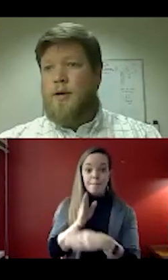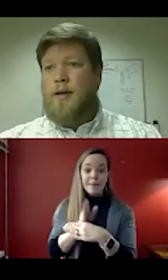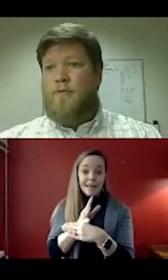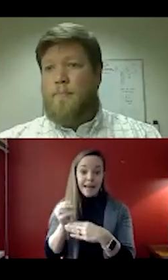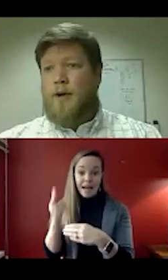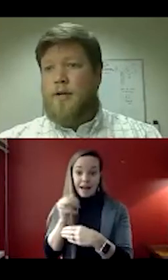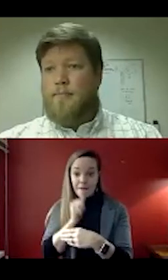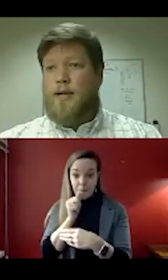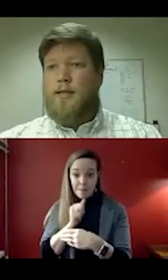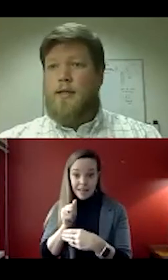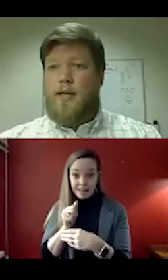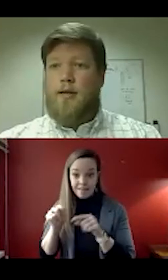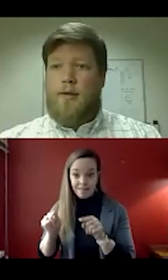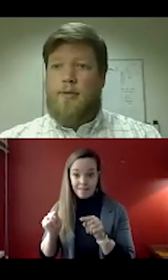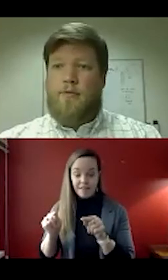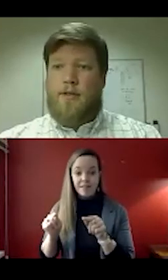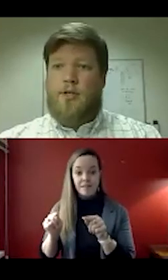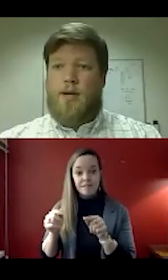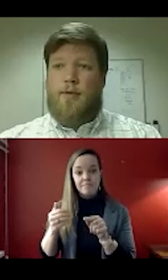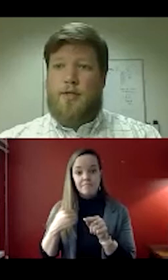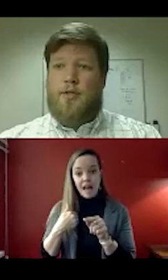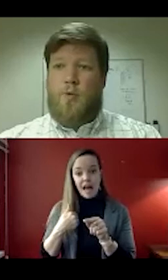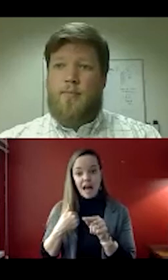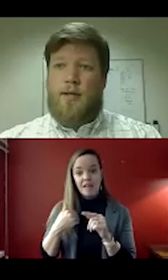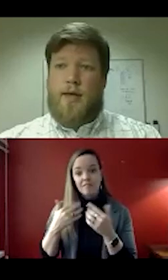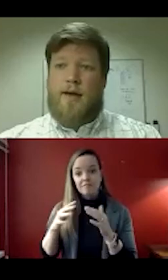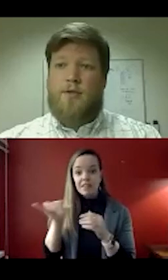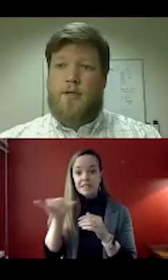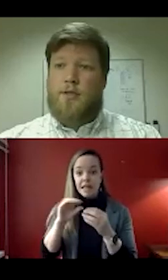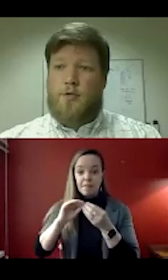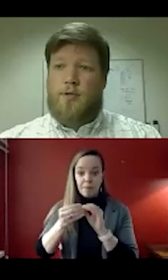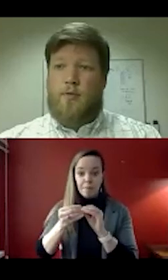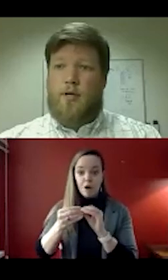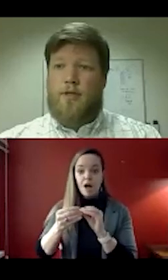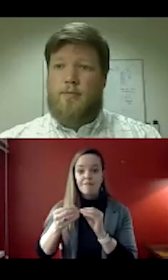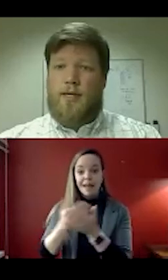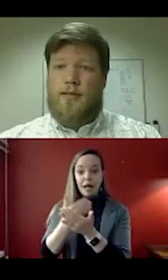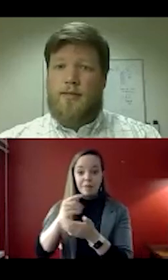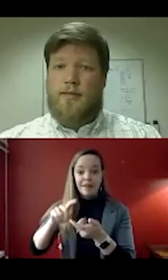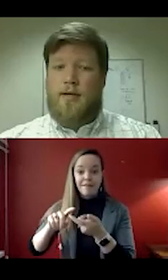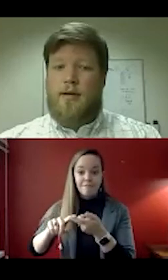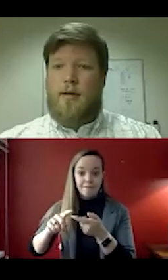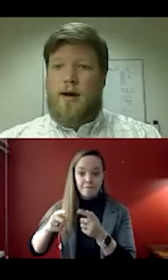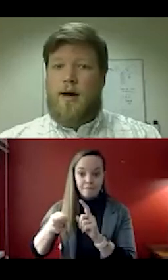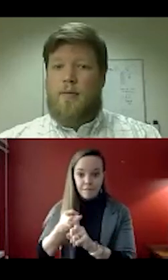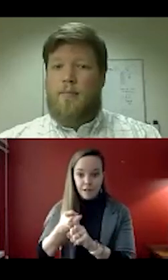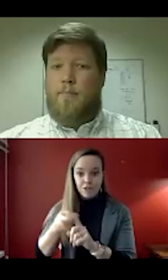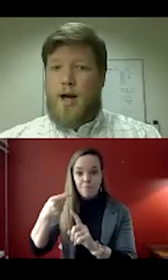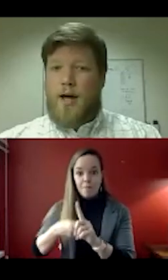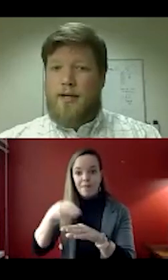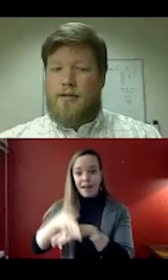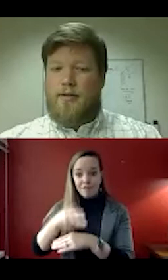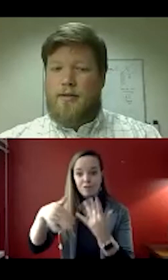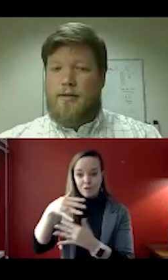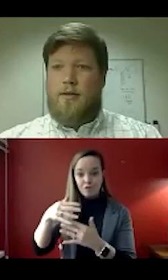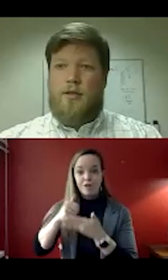group have about as many incoming friendship nominations 1 month after this social network intervention begins.